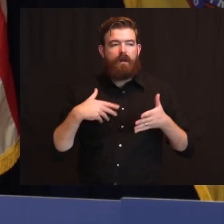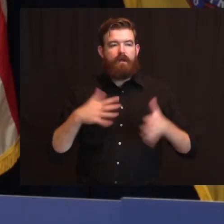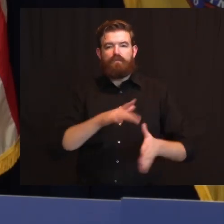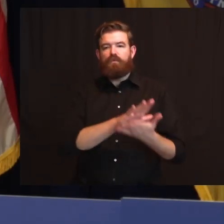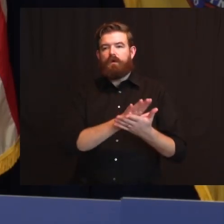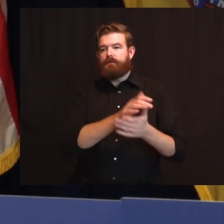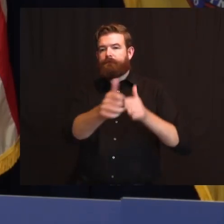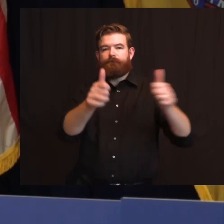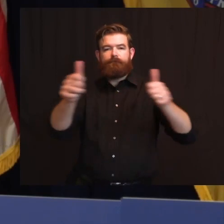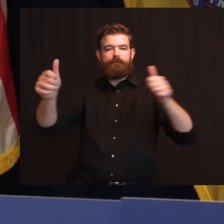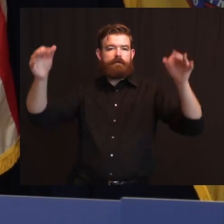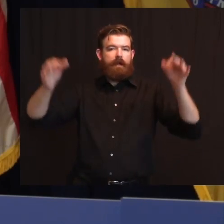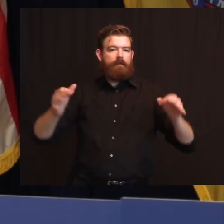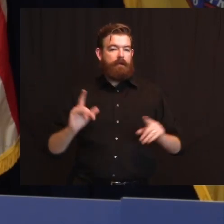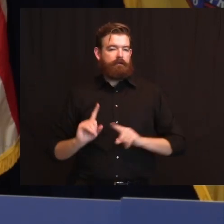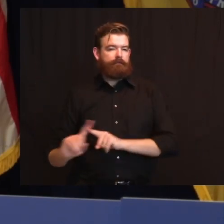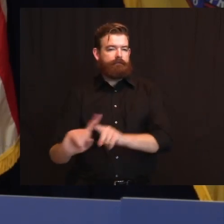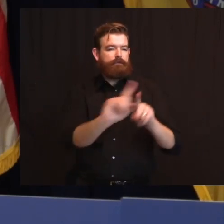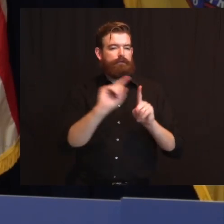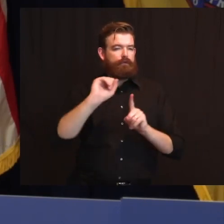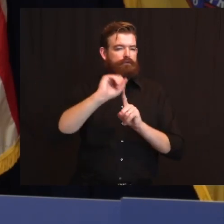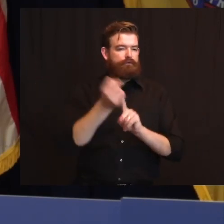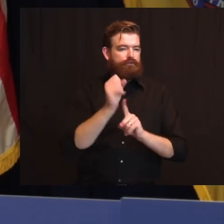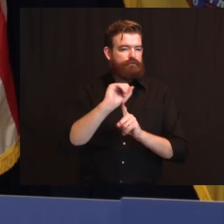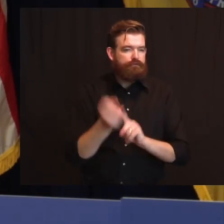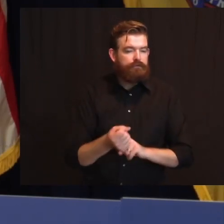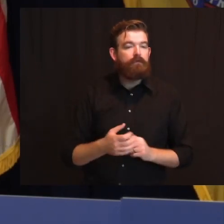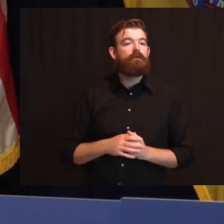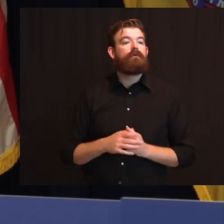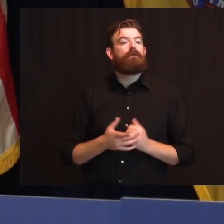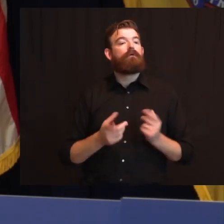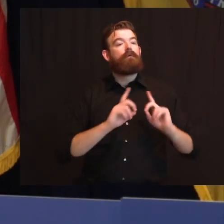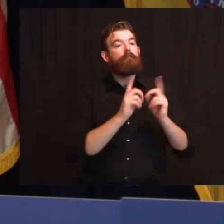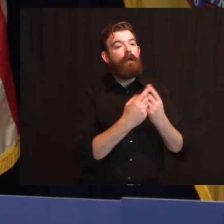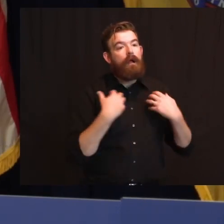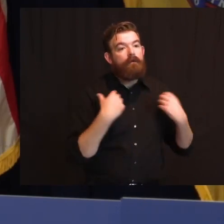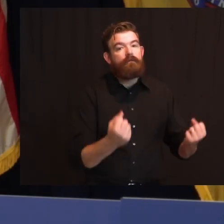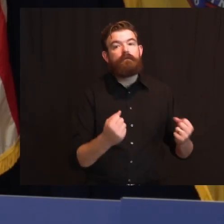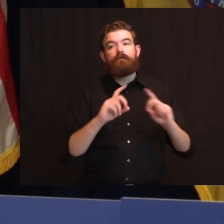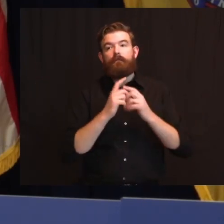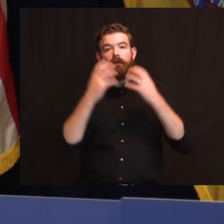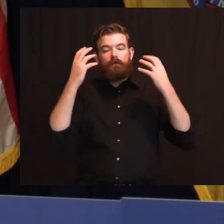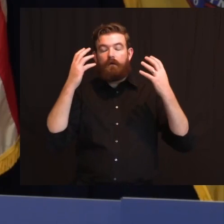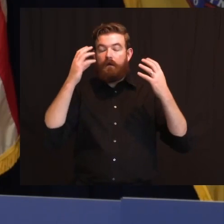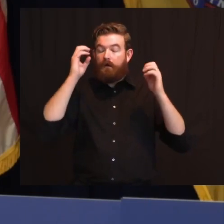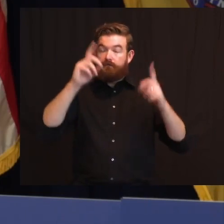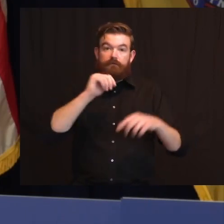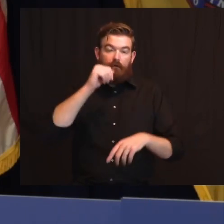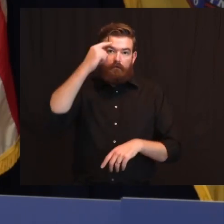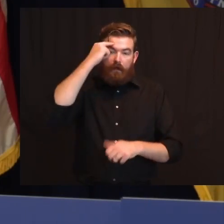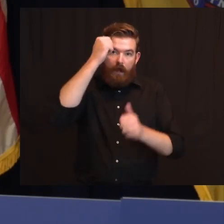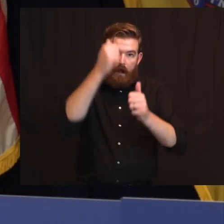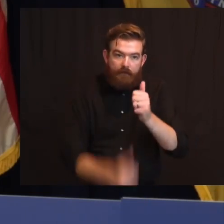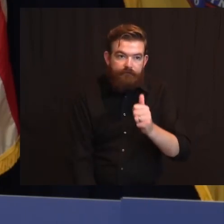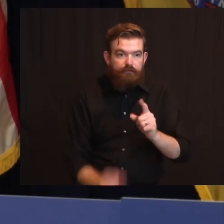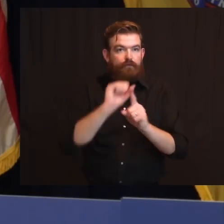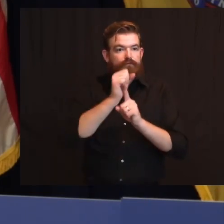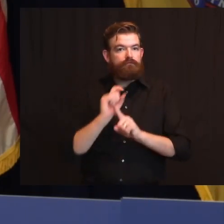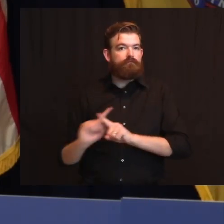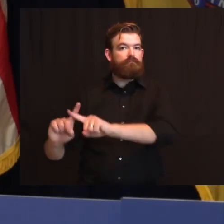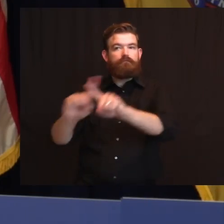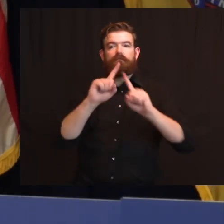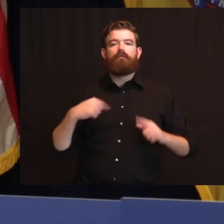connection, or something else that you can't rigidly define every situation down. That's why we always talk about the school districts talking